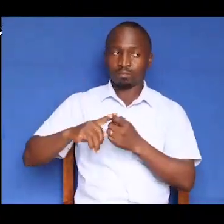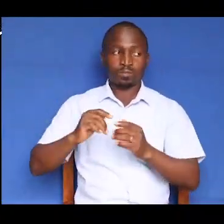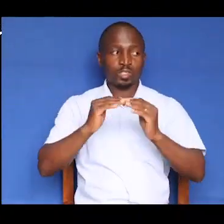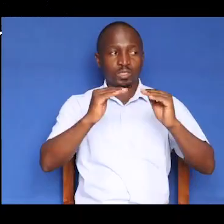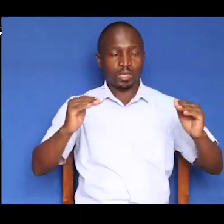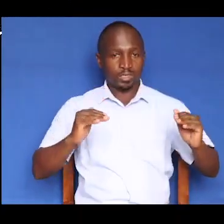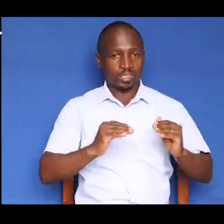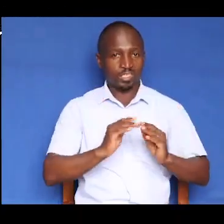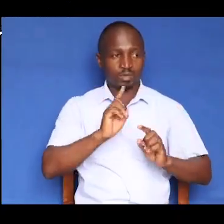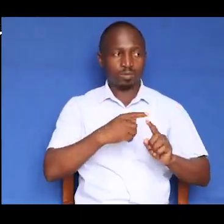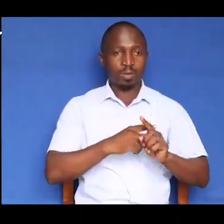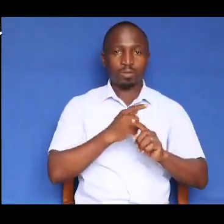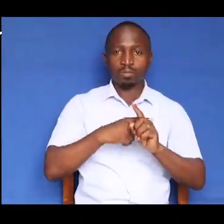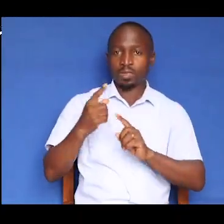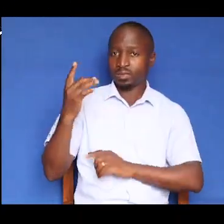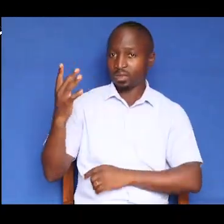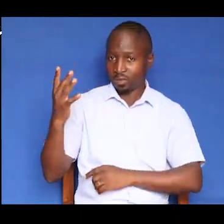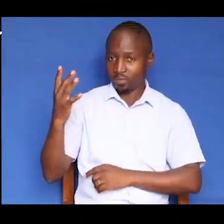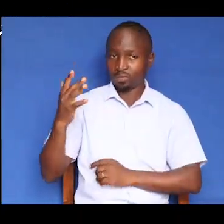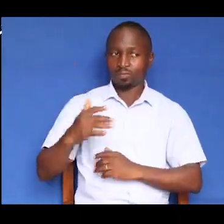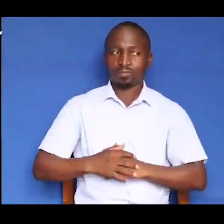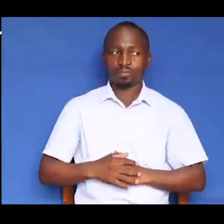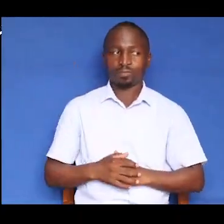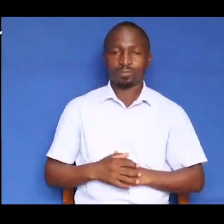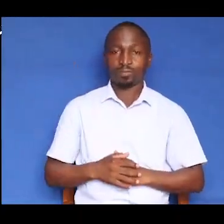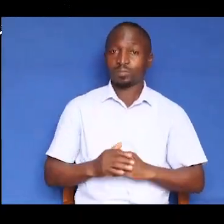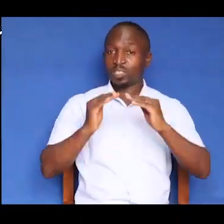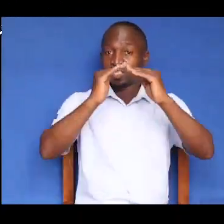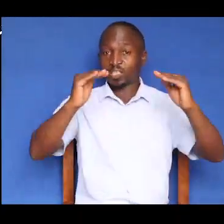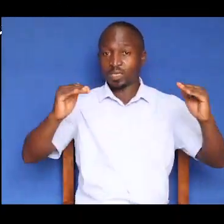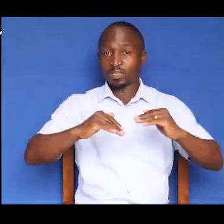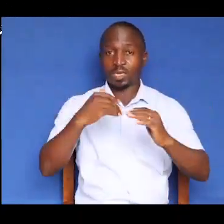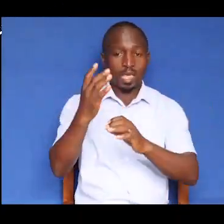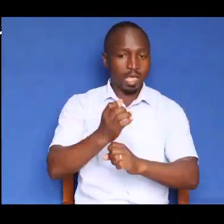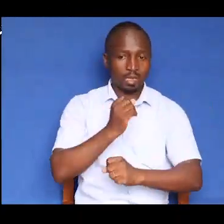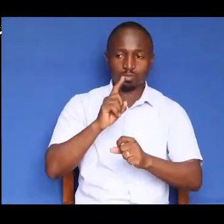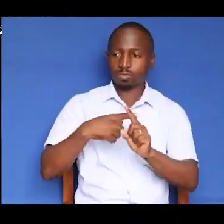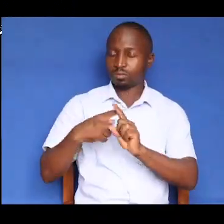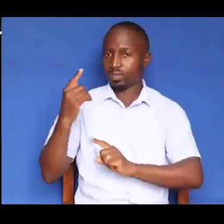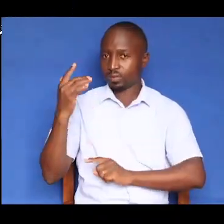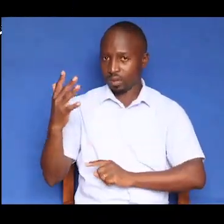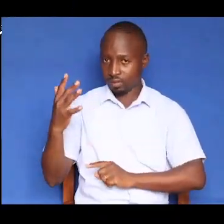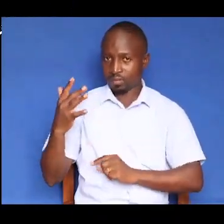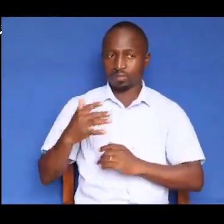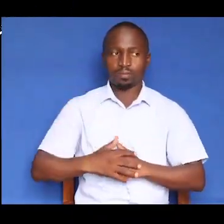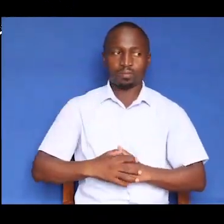be 500. Change in income will be 500.